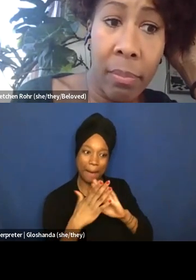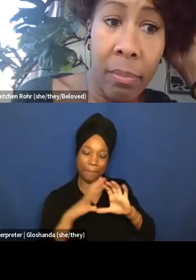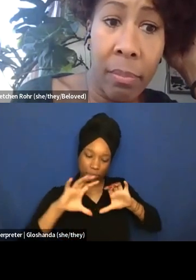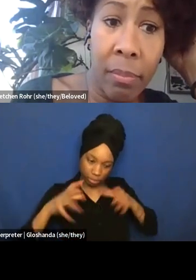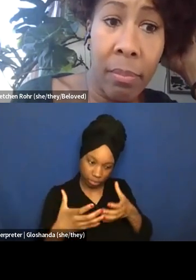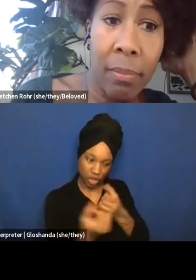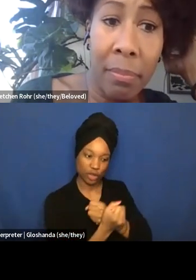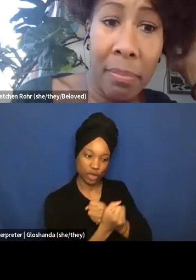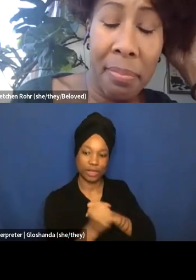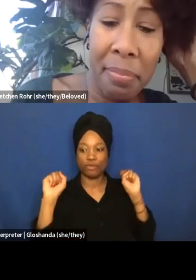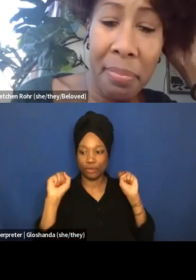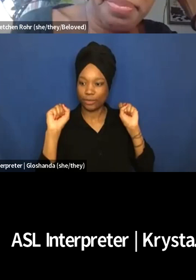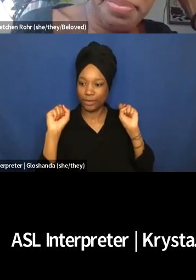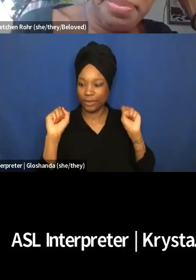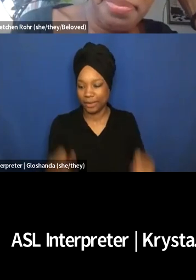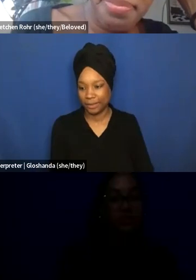liberation.